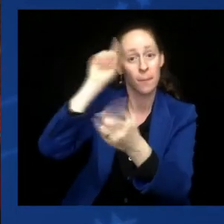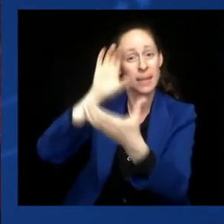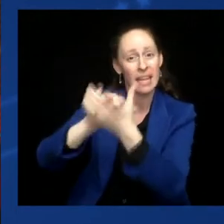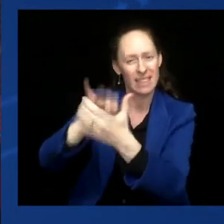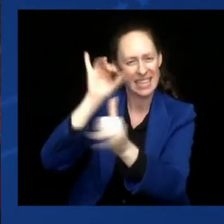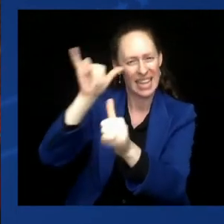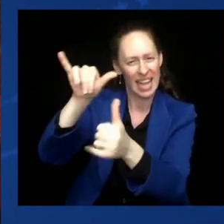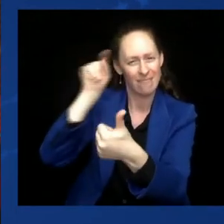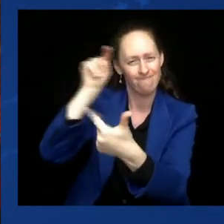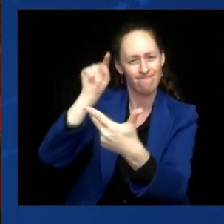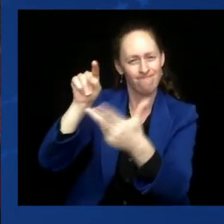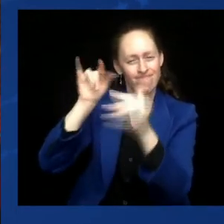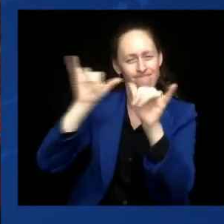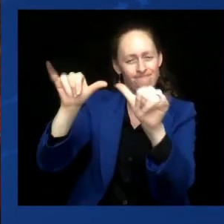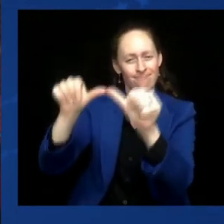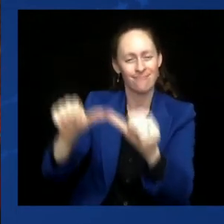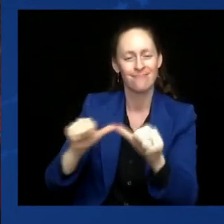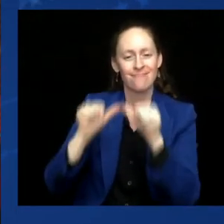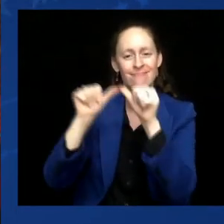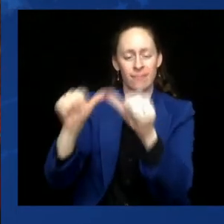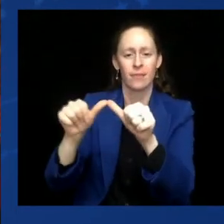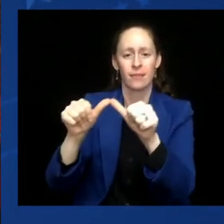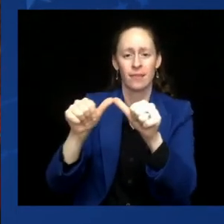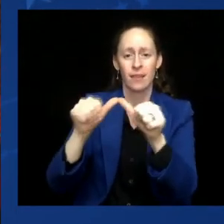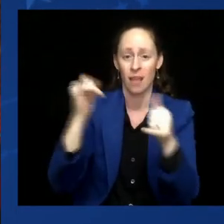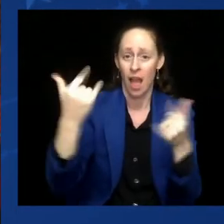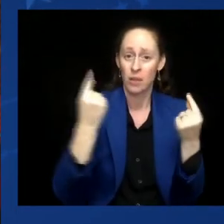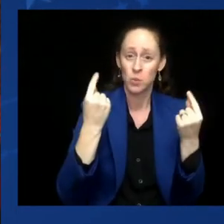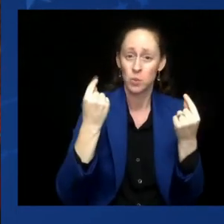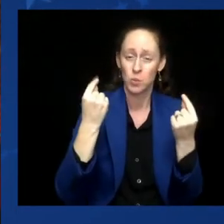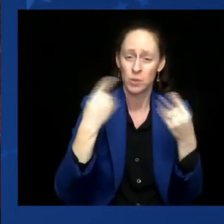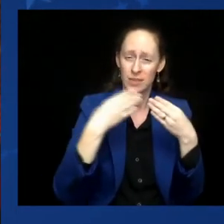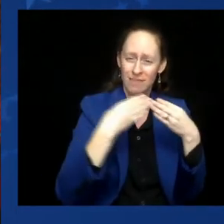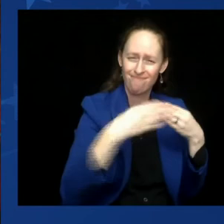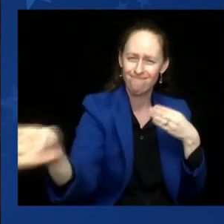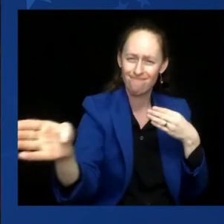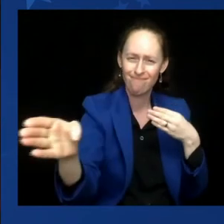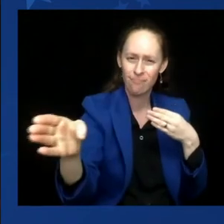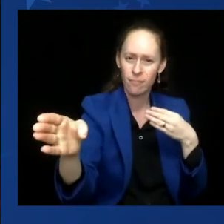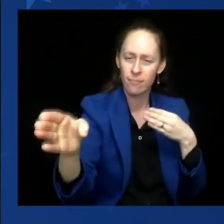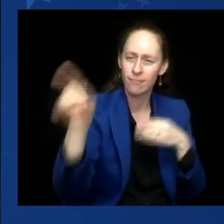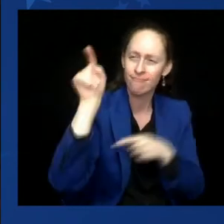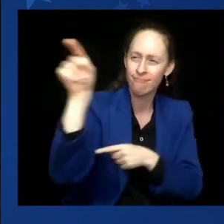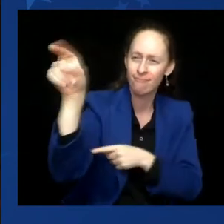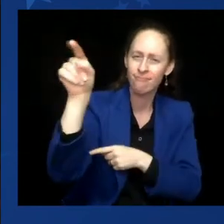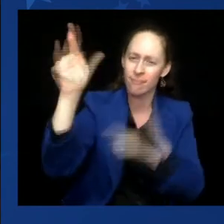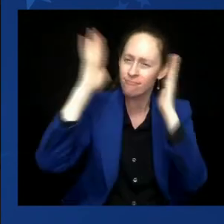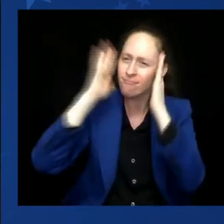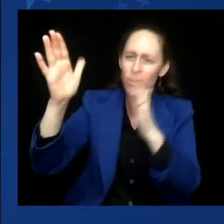possibilities, focusing on the future. And we're only just beginning.